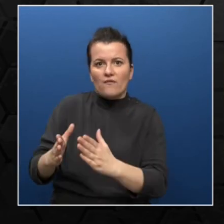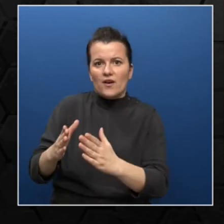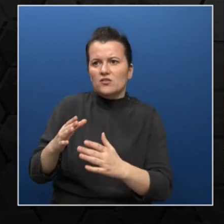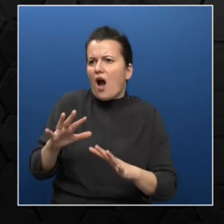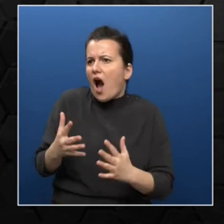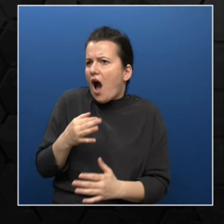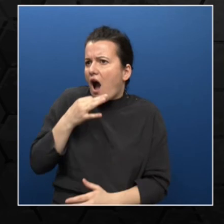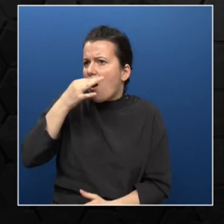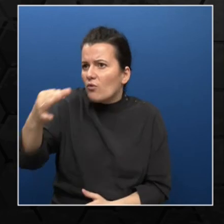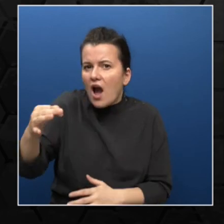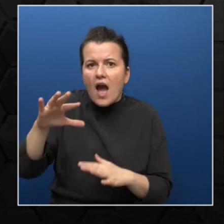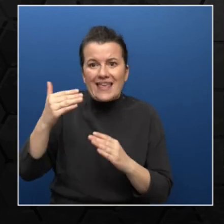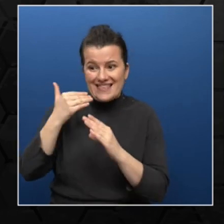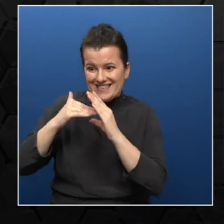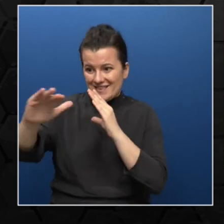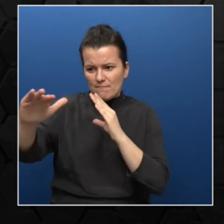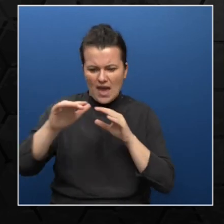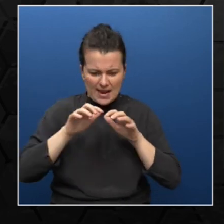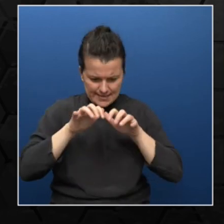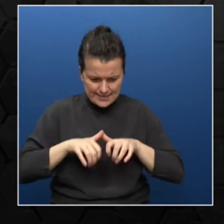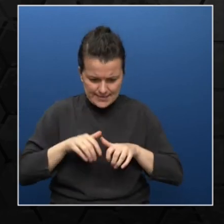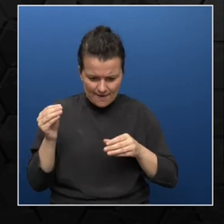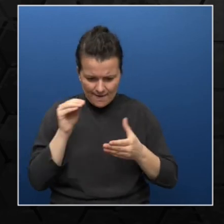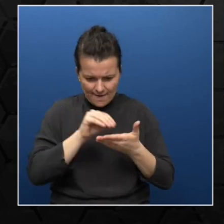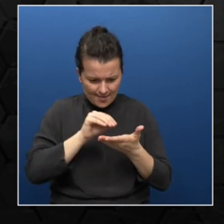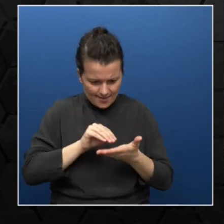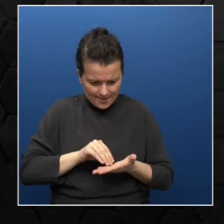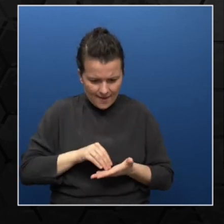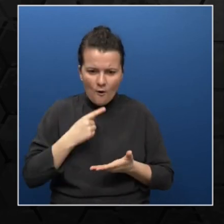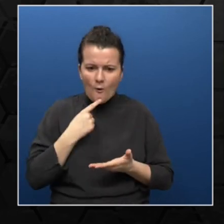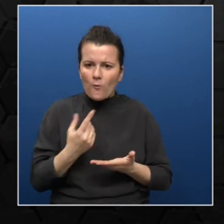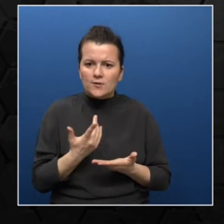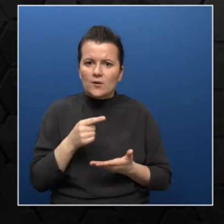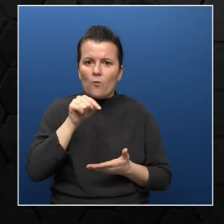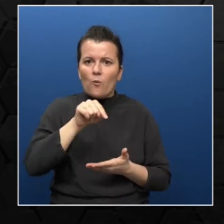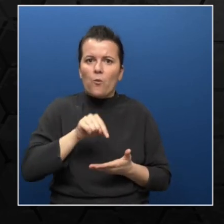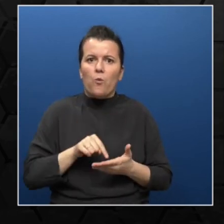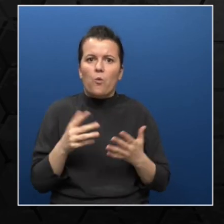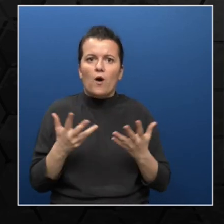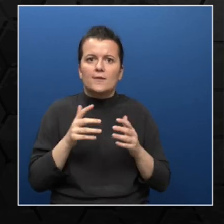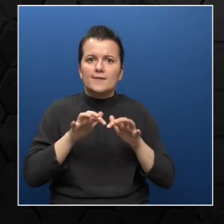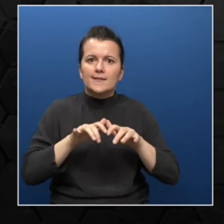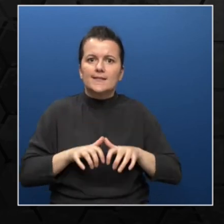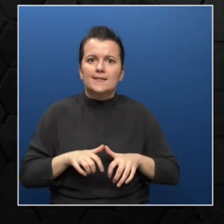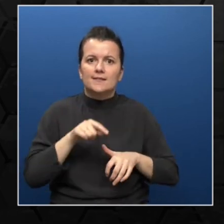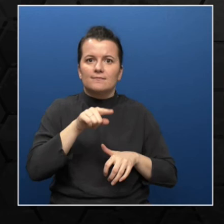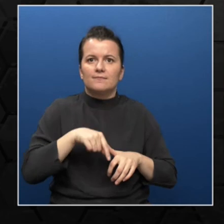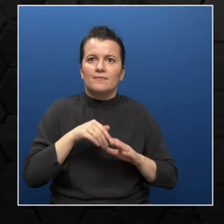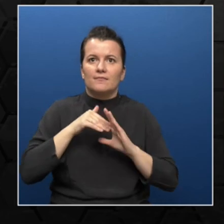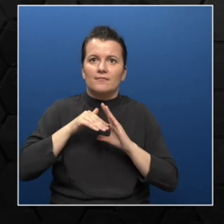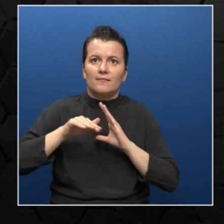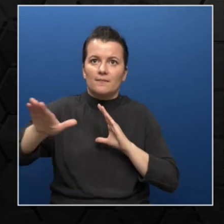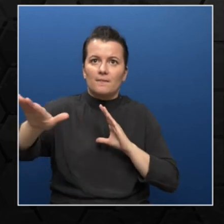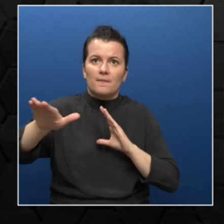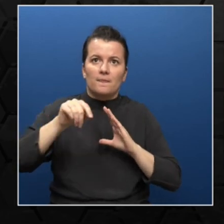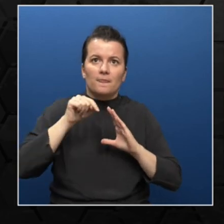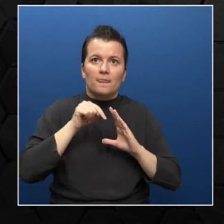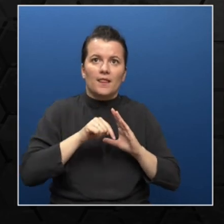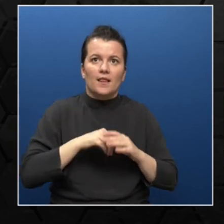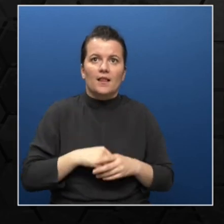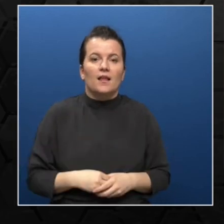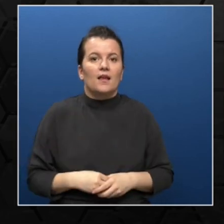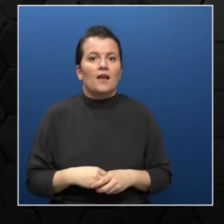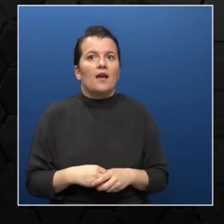the email? What are the things that I should add in the email? Philip, would you like to cover a little bit? So one thing I would mention,